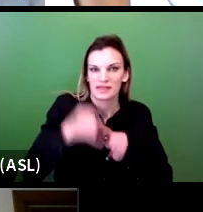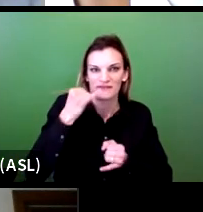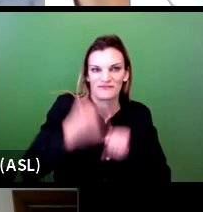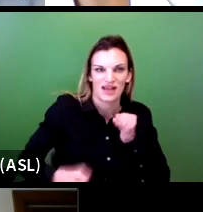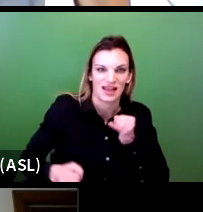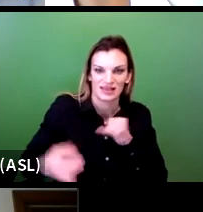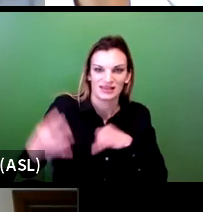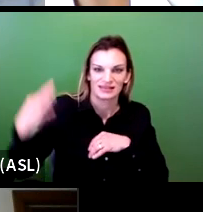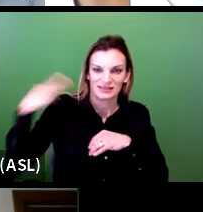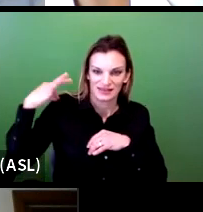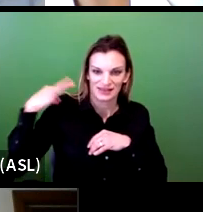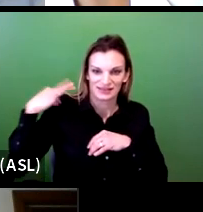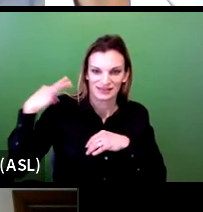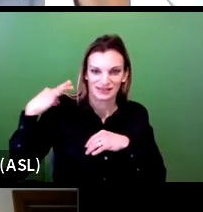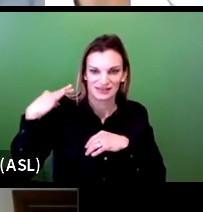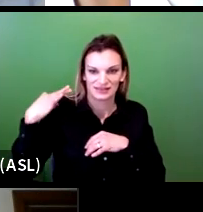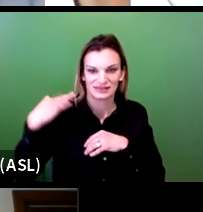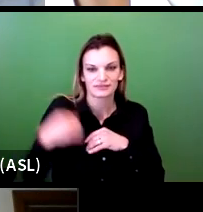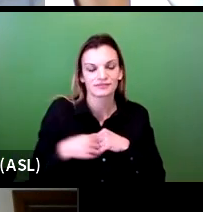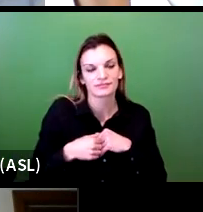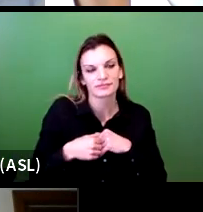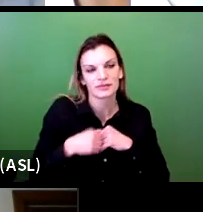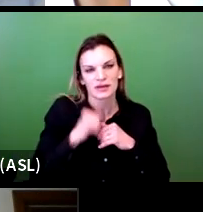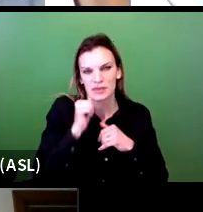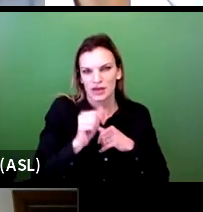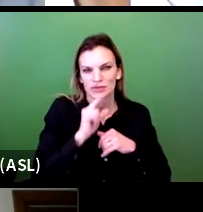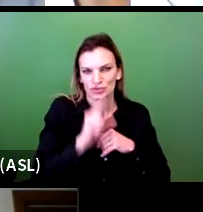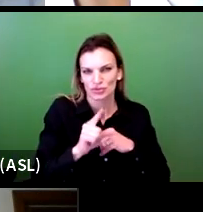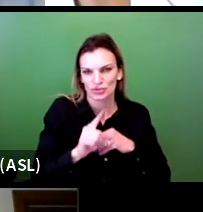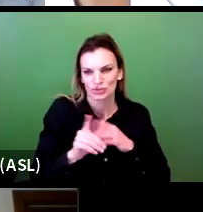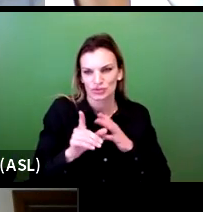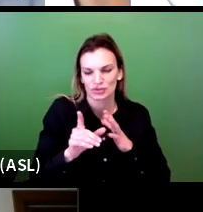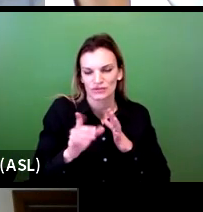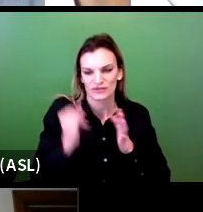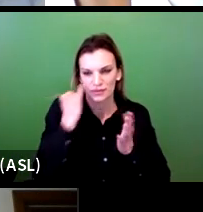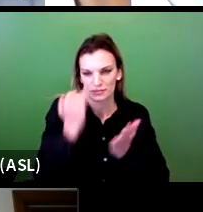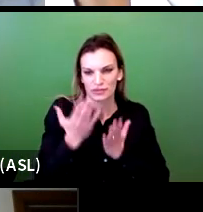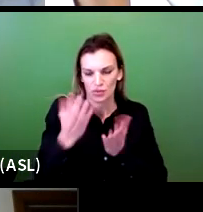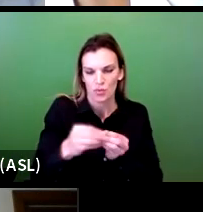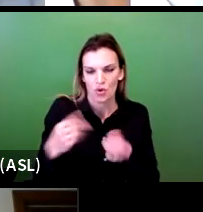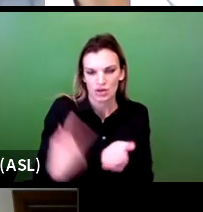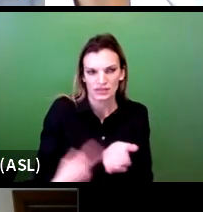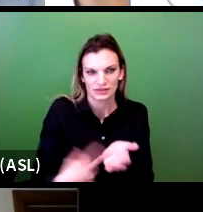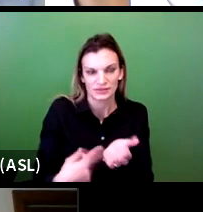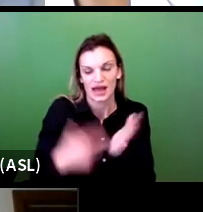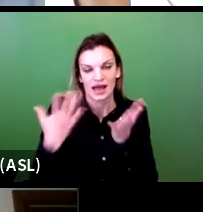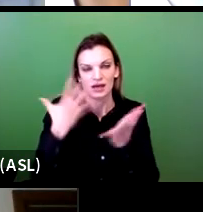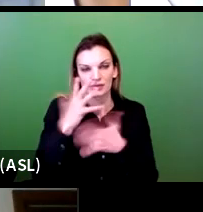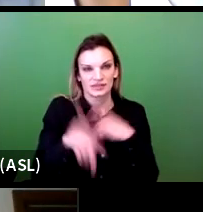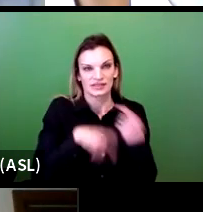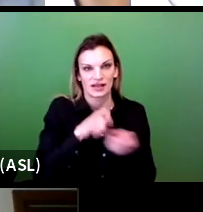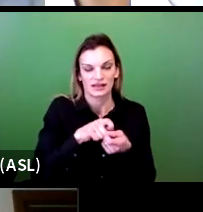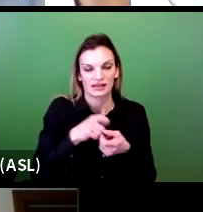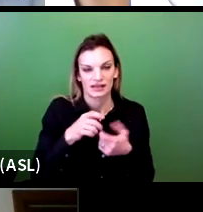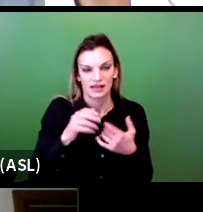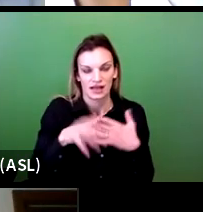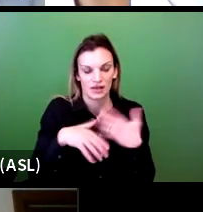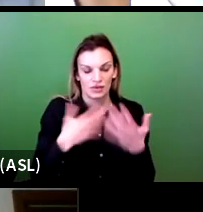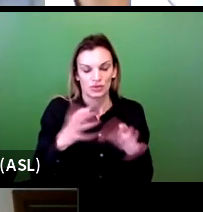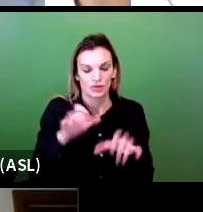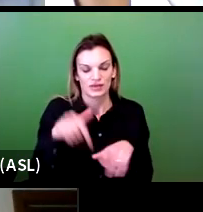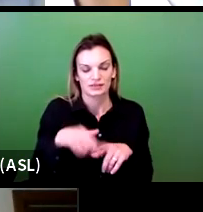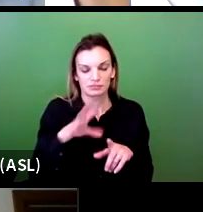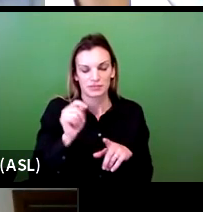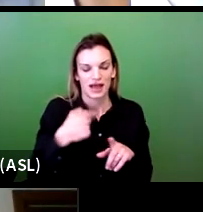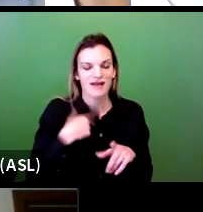what I'm suggesting, perhaps, and I'm not sure this is a motion yet. I want more discussion, but I don't exactly know how I want to do this. But what